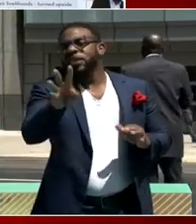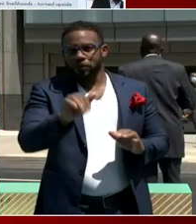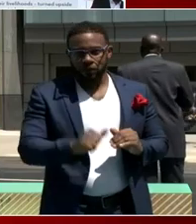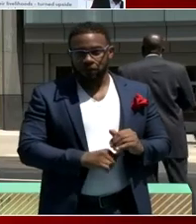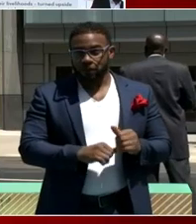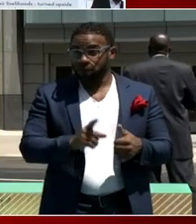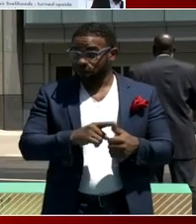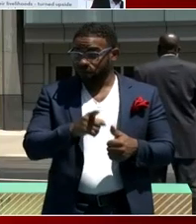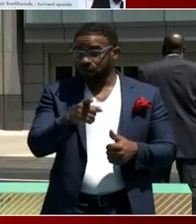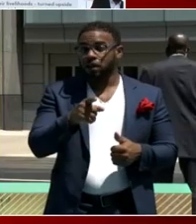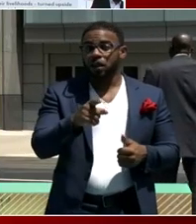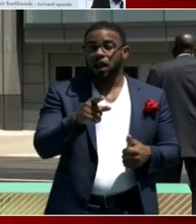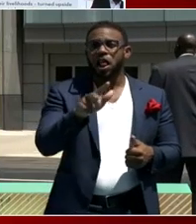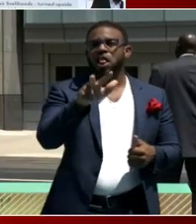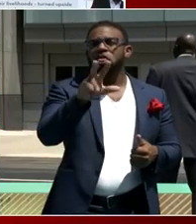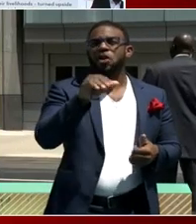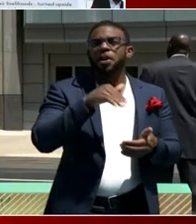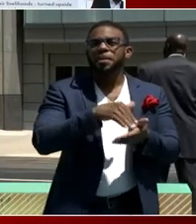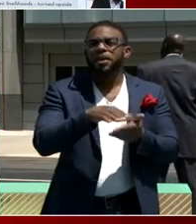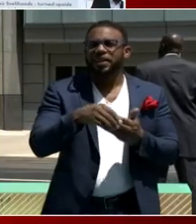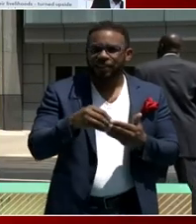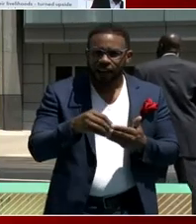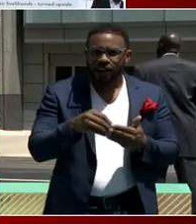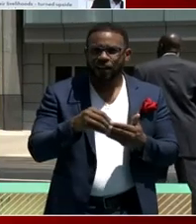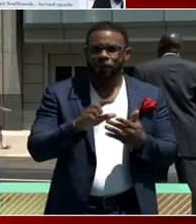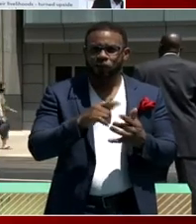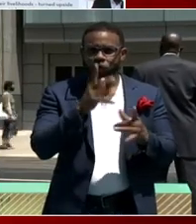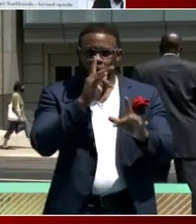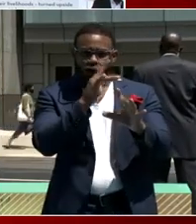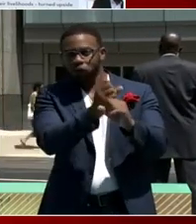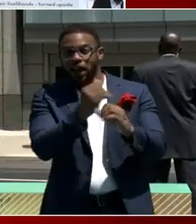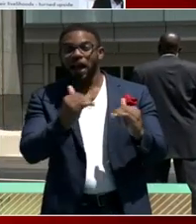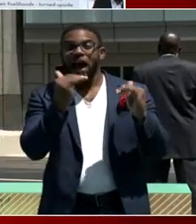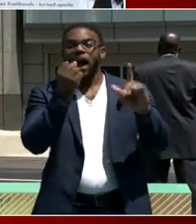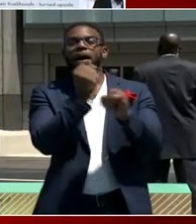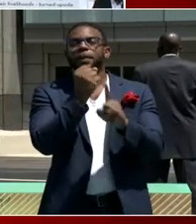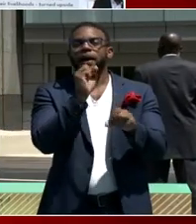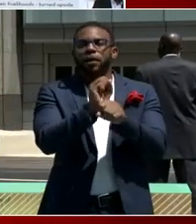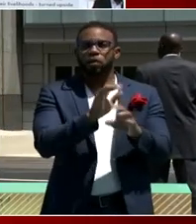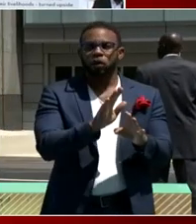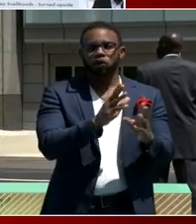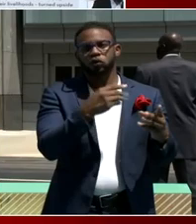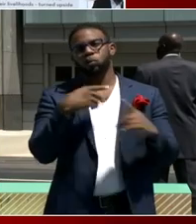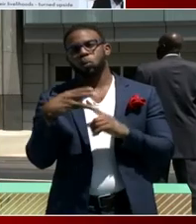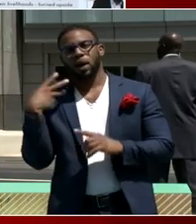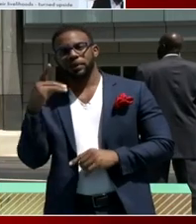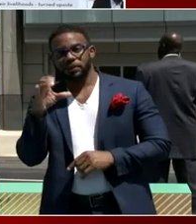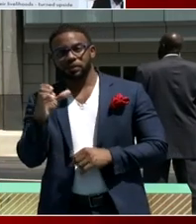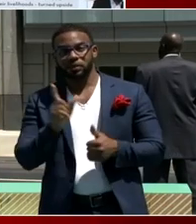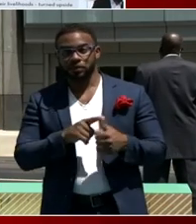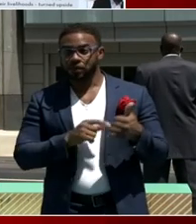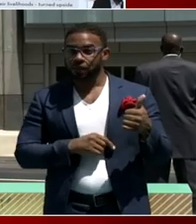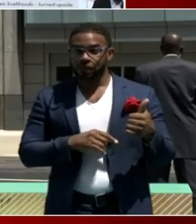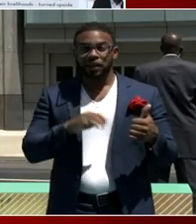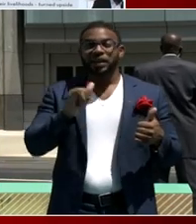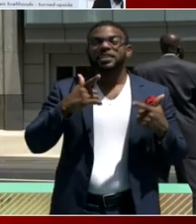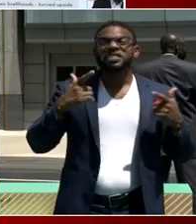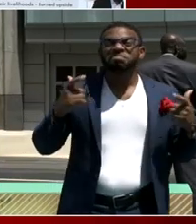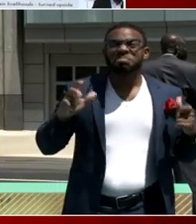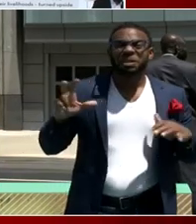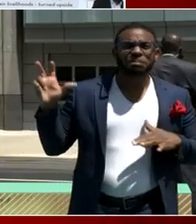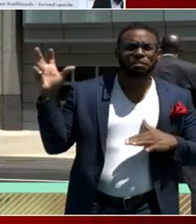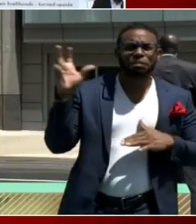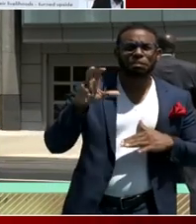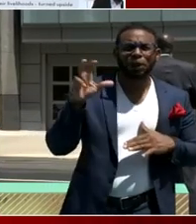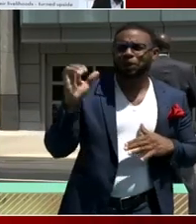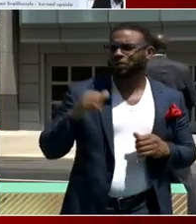few, $30 million to attract high-impact employers to Washington, D.C. That's a big